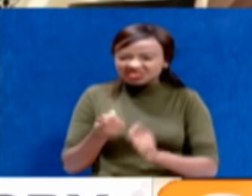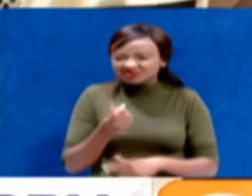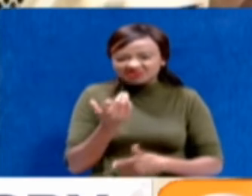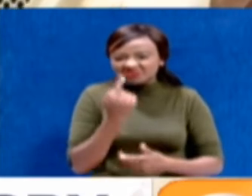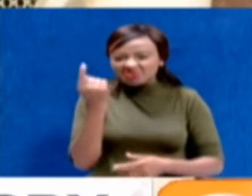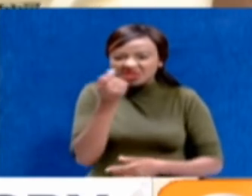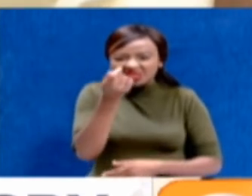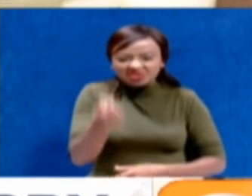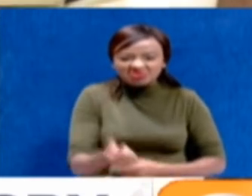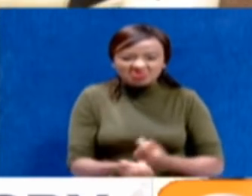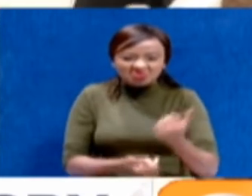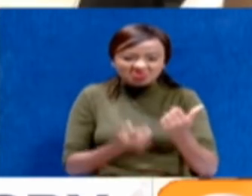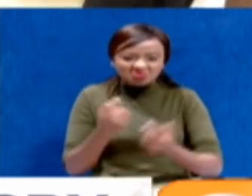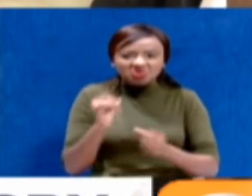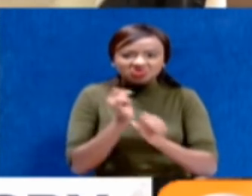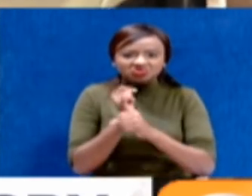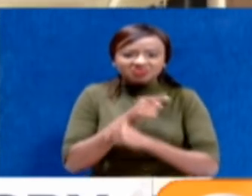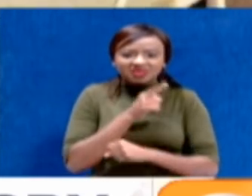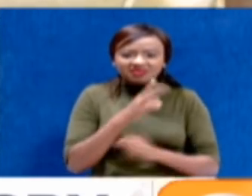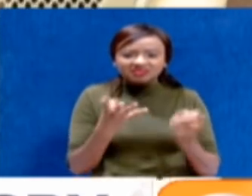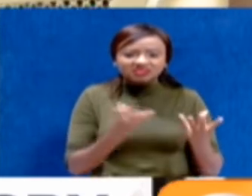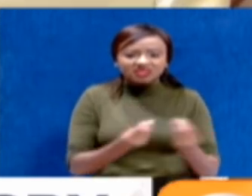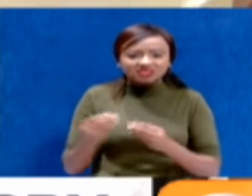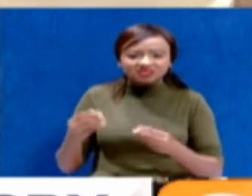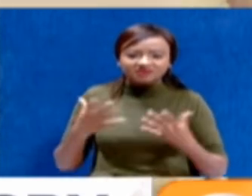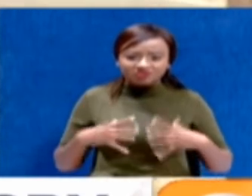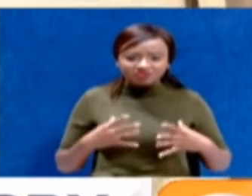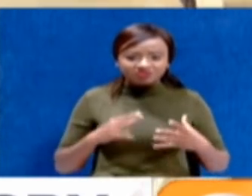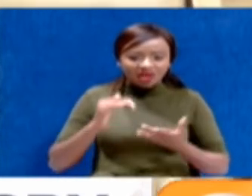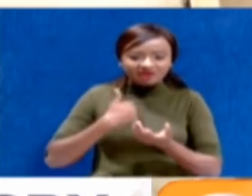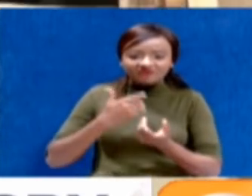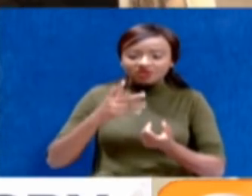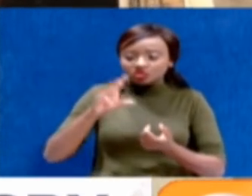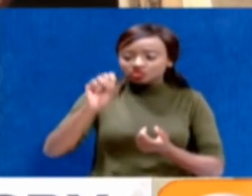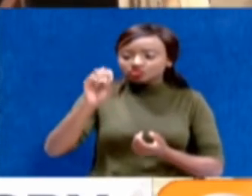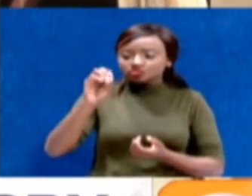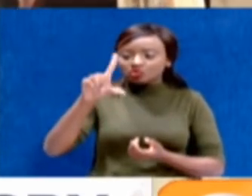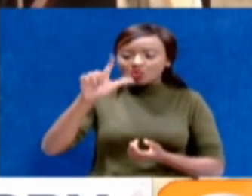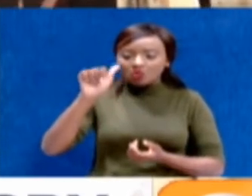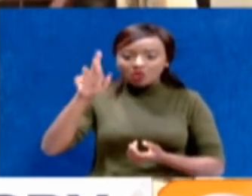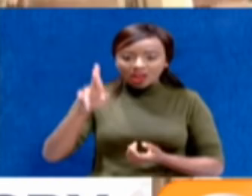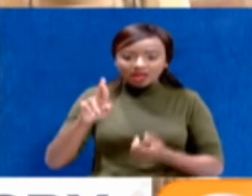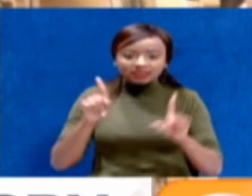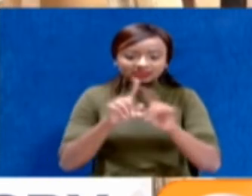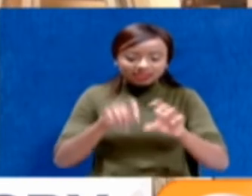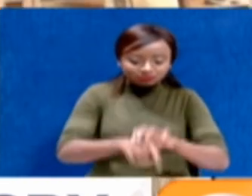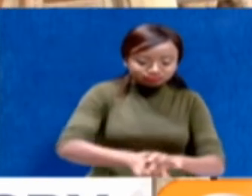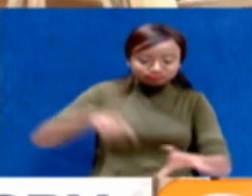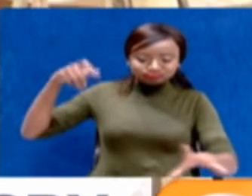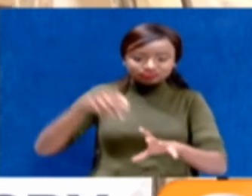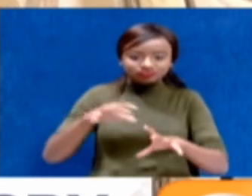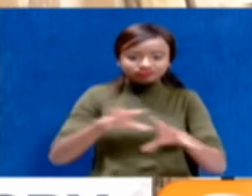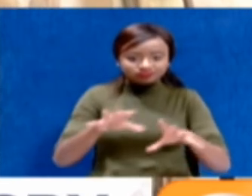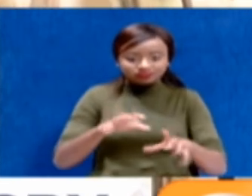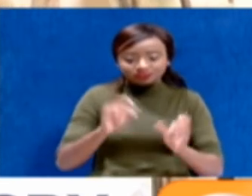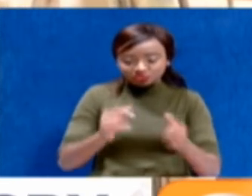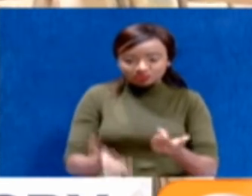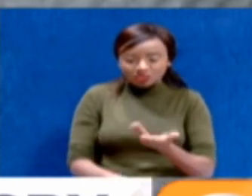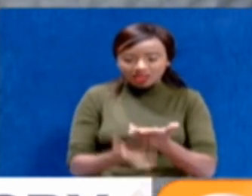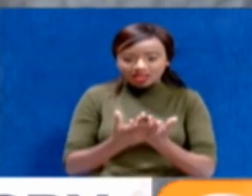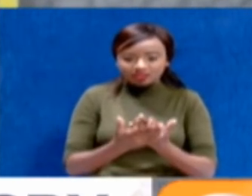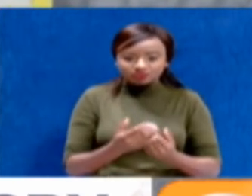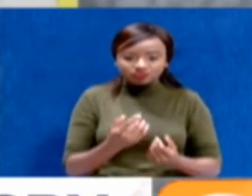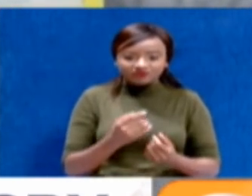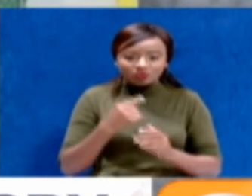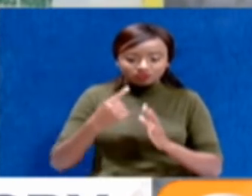bus frame and to make it suitable to carry the solar panels and the generator, which were negligible weight to the